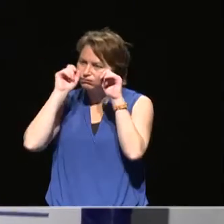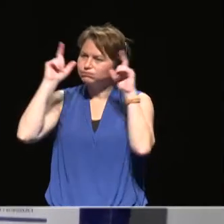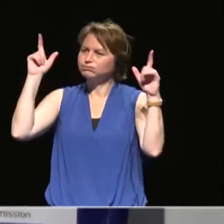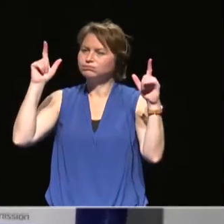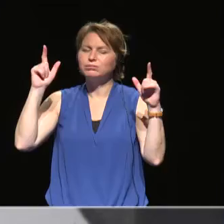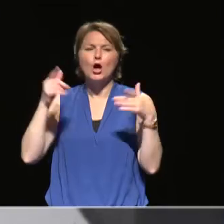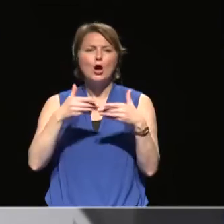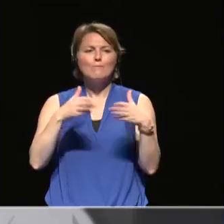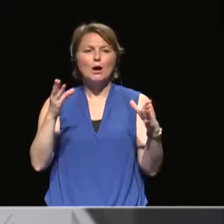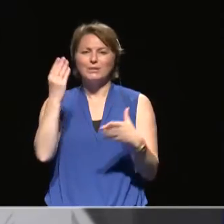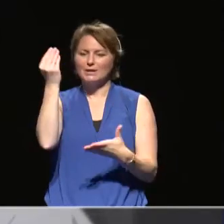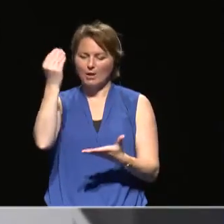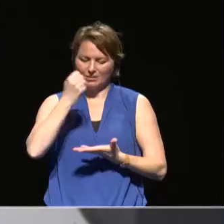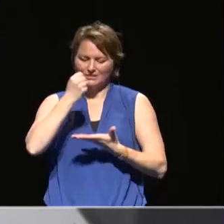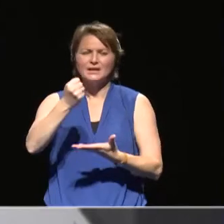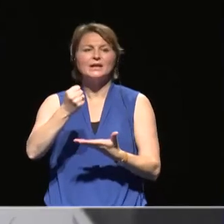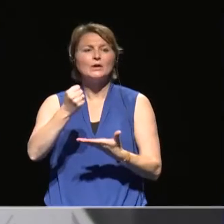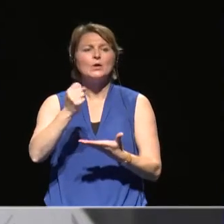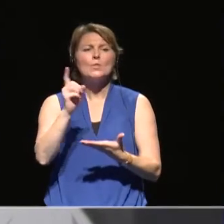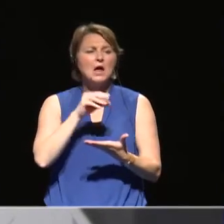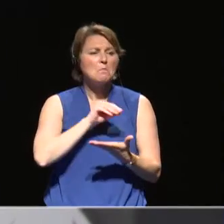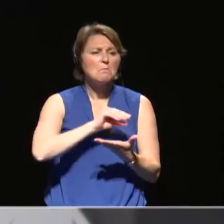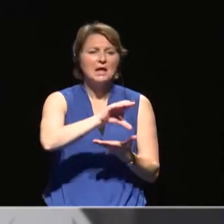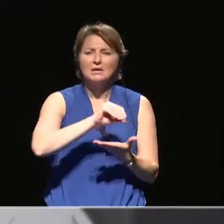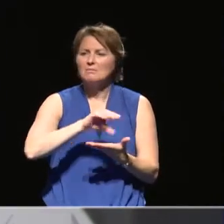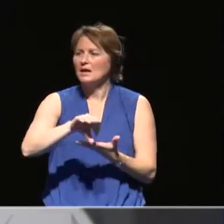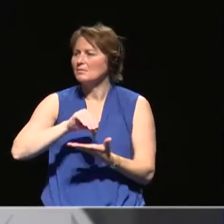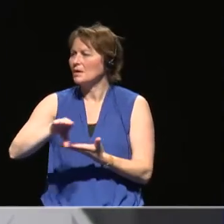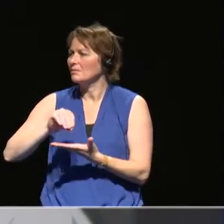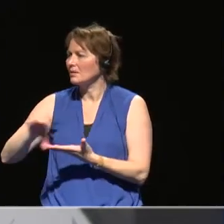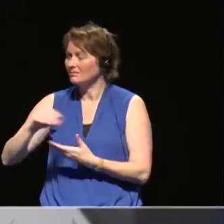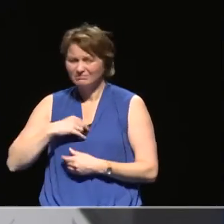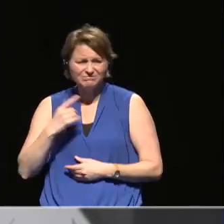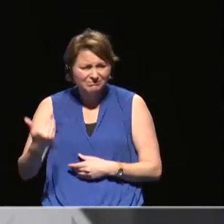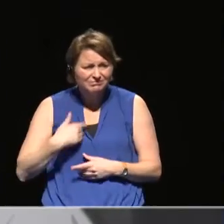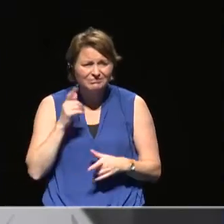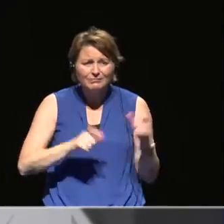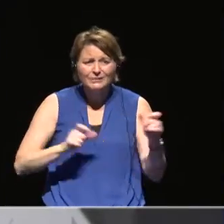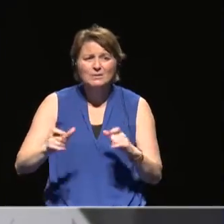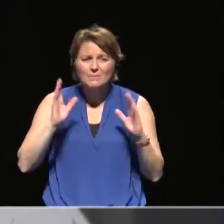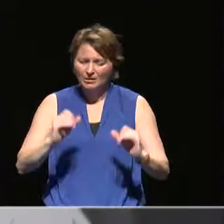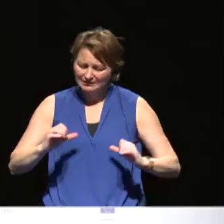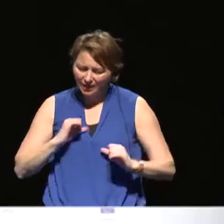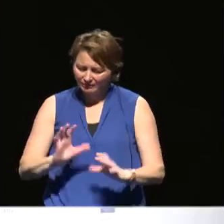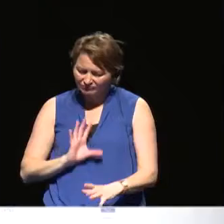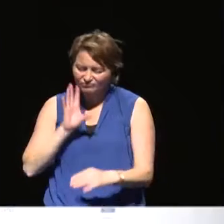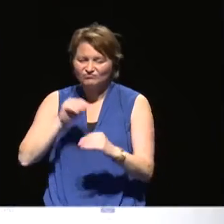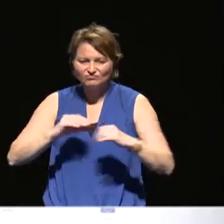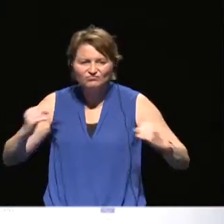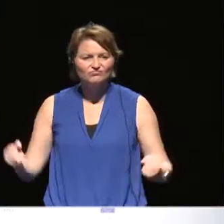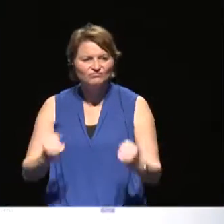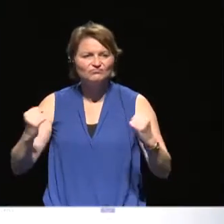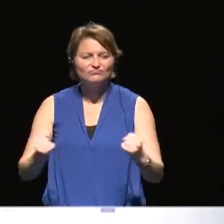budget is being spent, how it's being spent. Young people need to be actively involved in decision-making. So I believe that